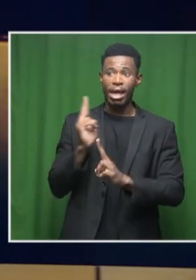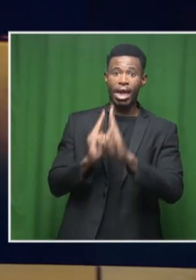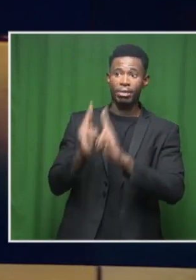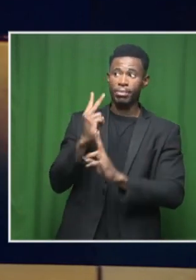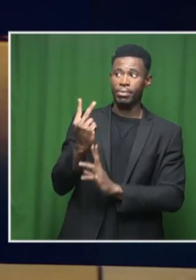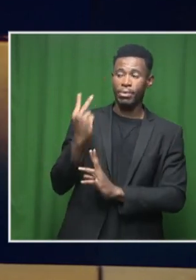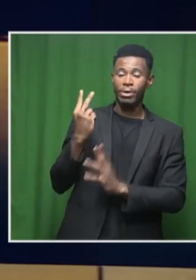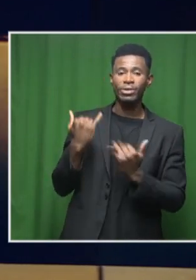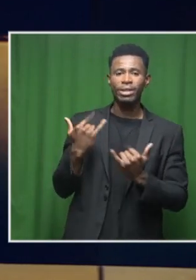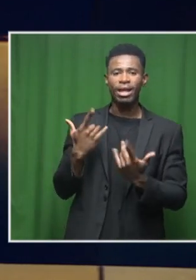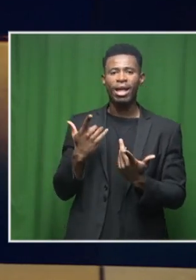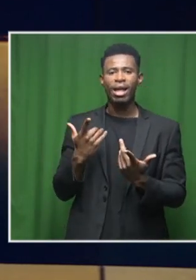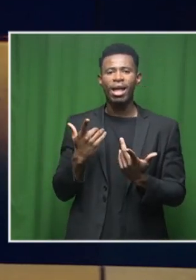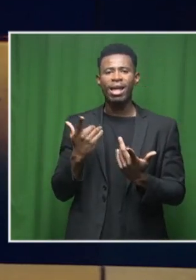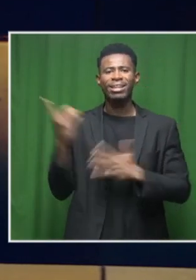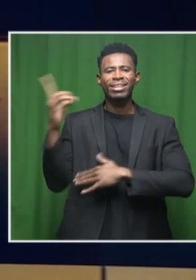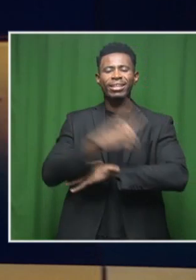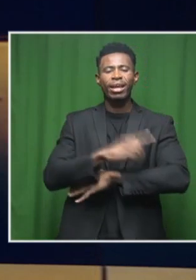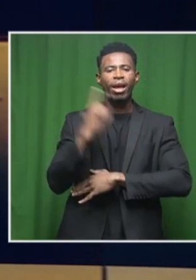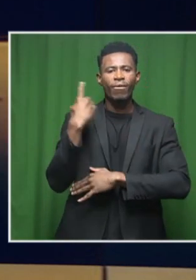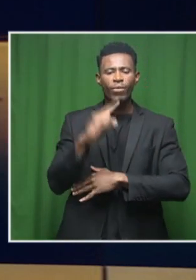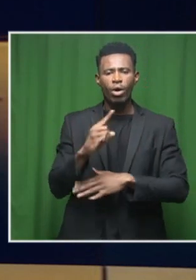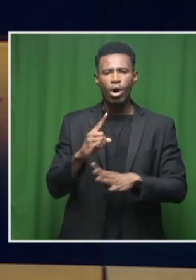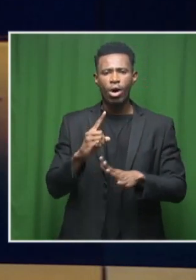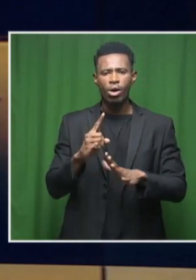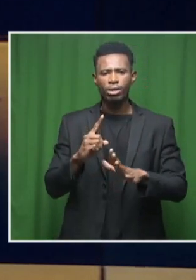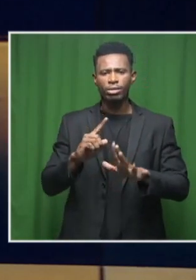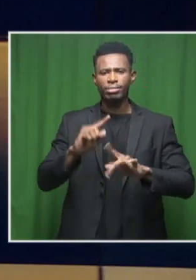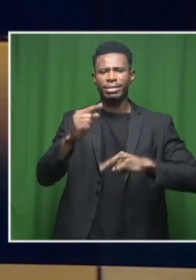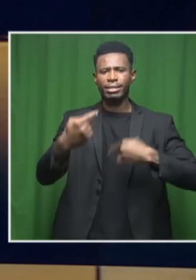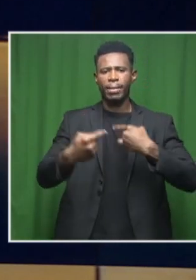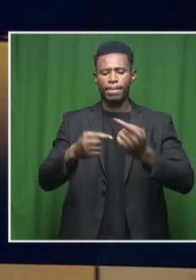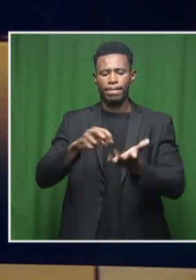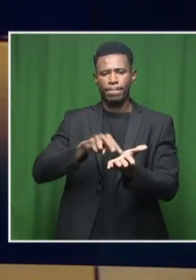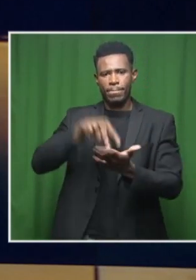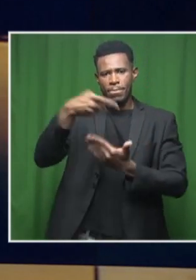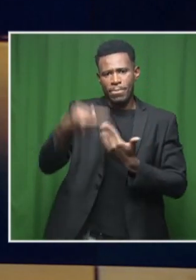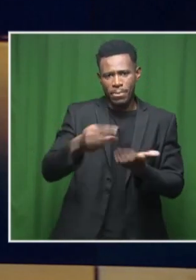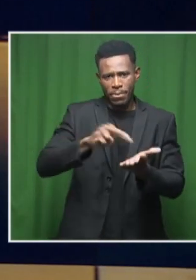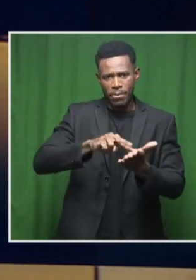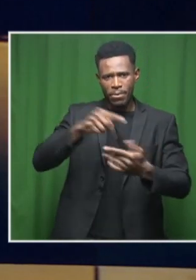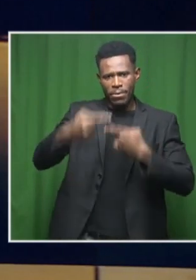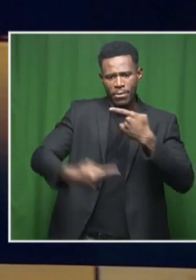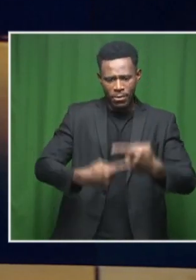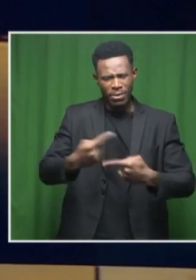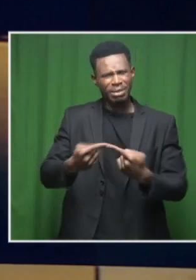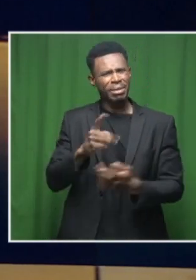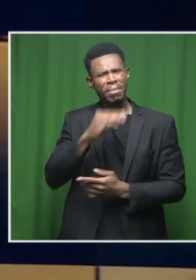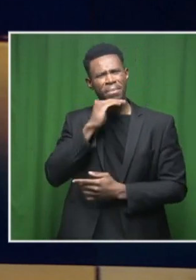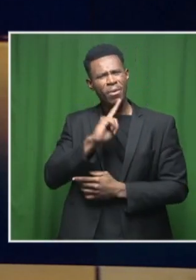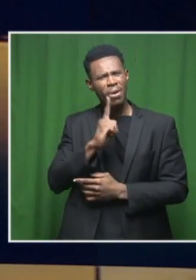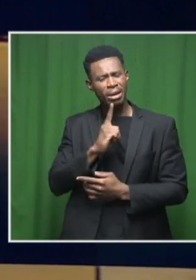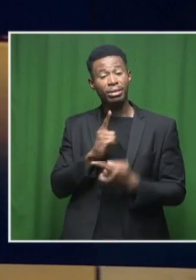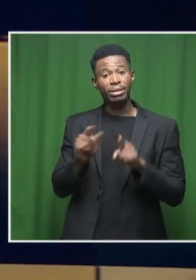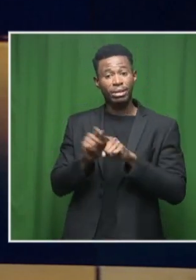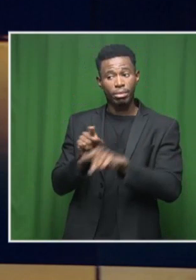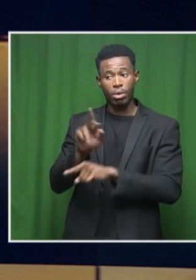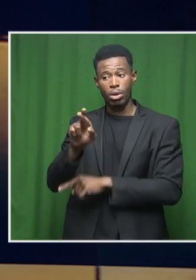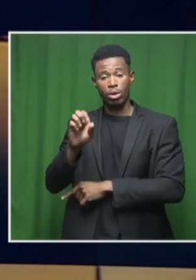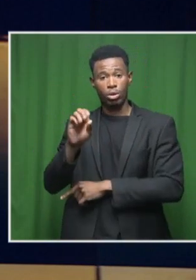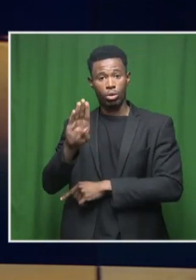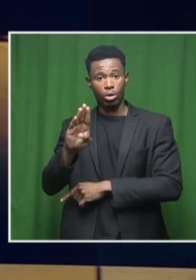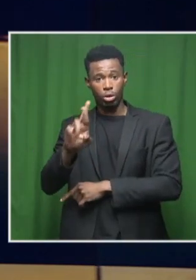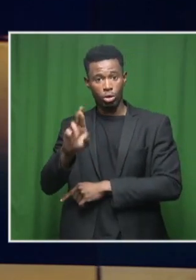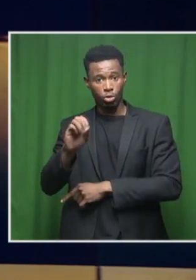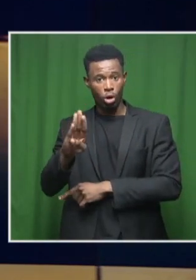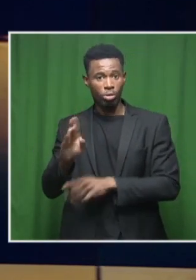a summer solstice in the Northern Hemisphere. But of course, what exactly does that mean? Rob Byrne also spoke about it briefly. But